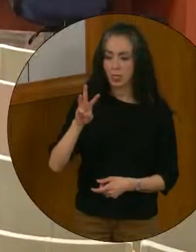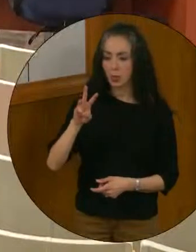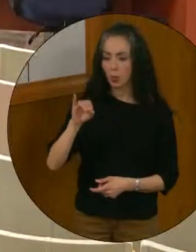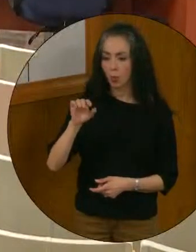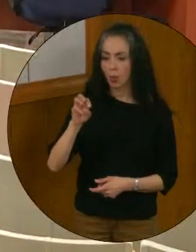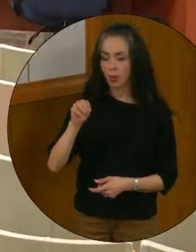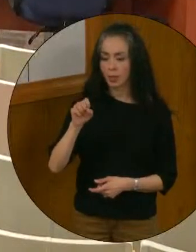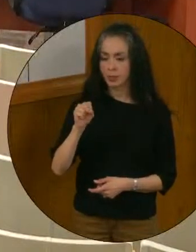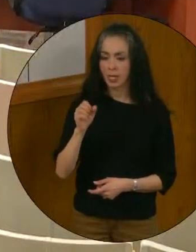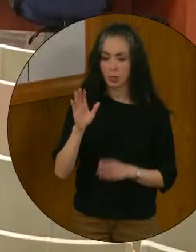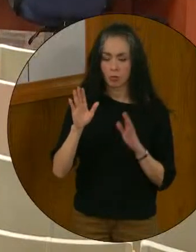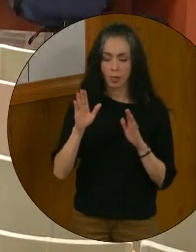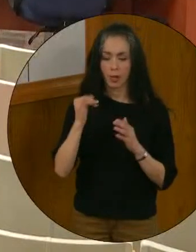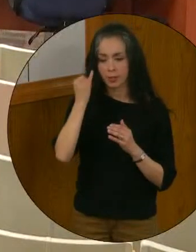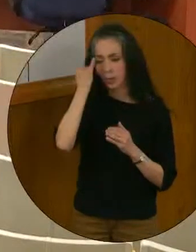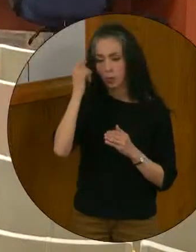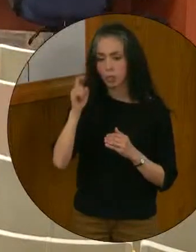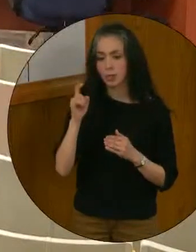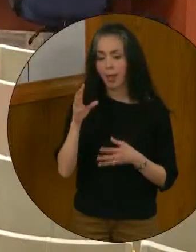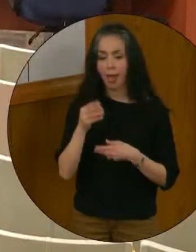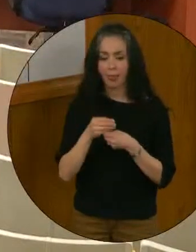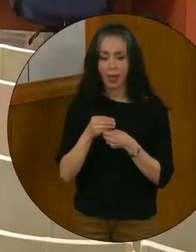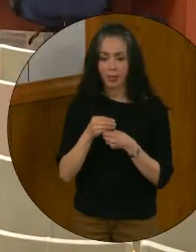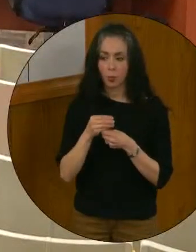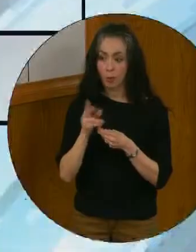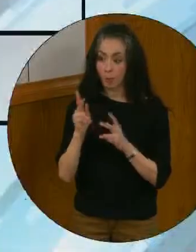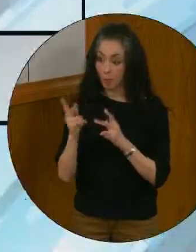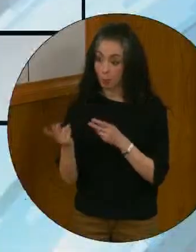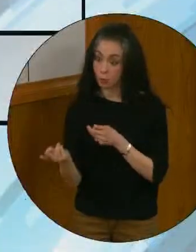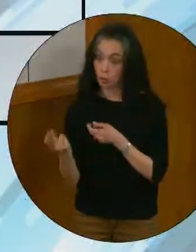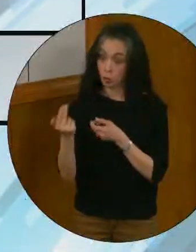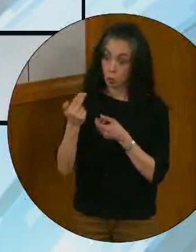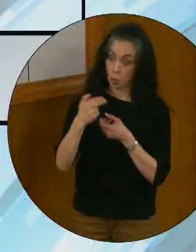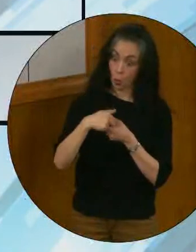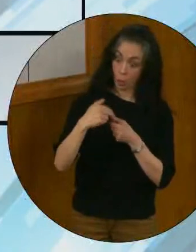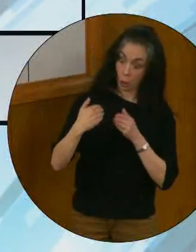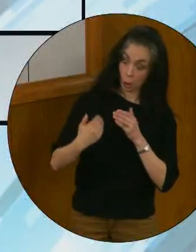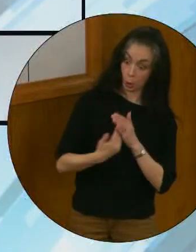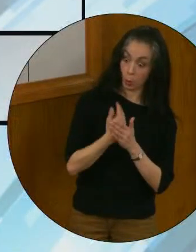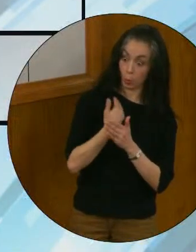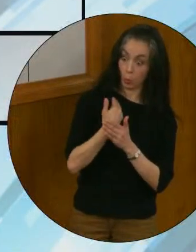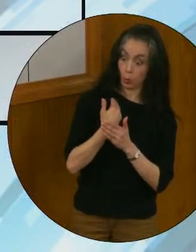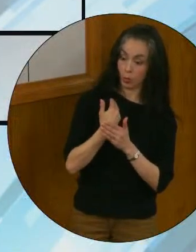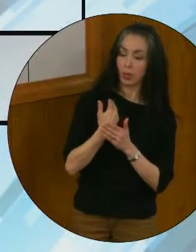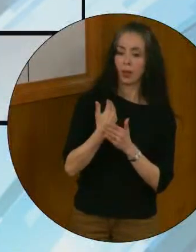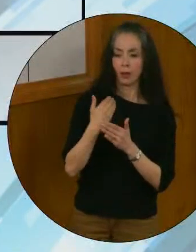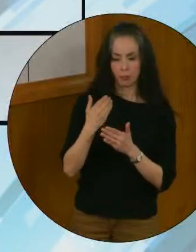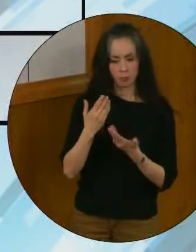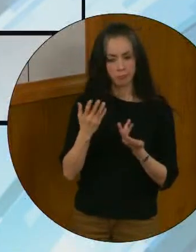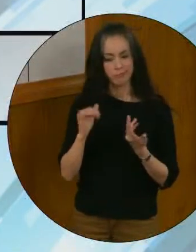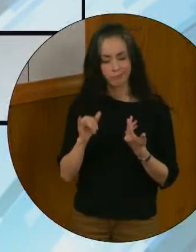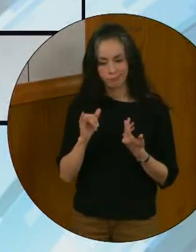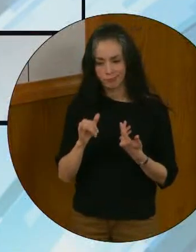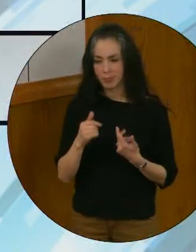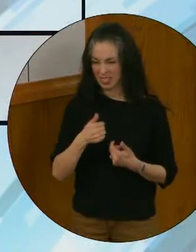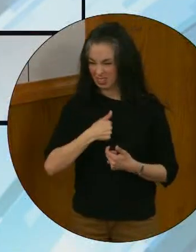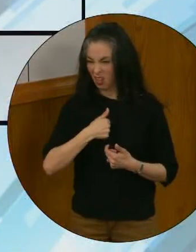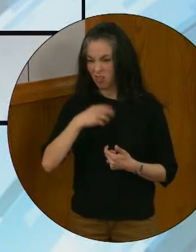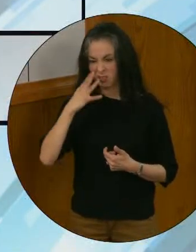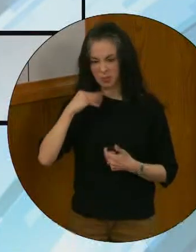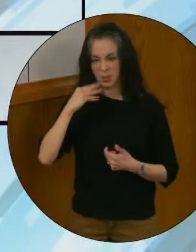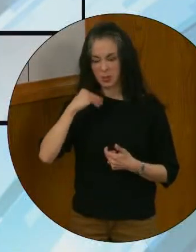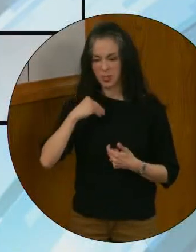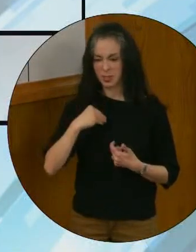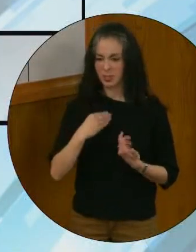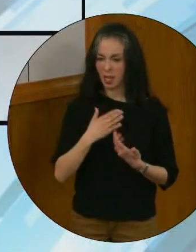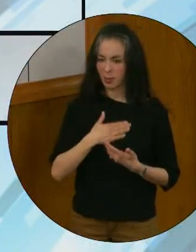the great idea that we should add this on the onboarding as the new trustee. I really appreciated having that